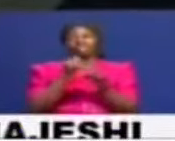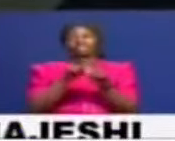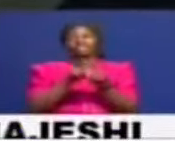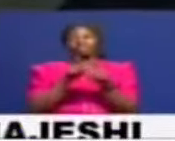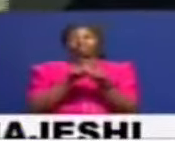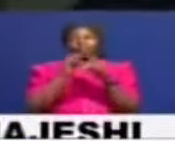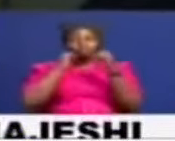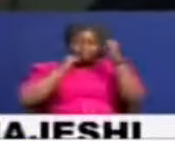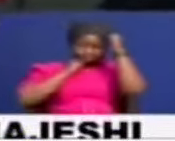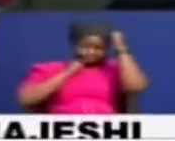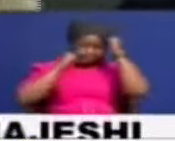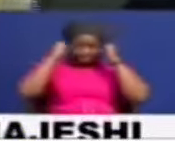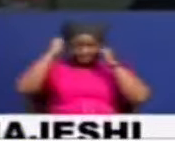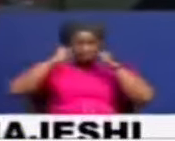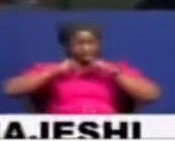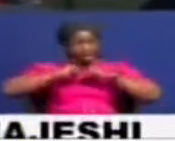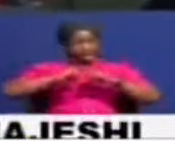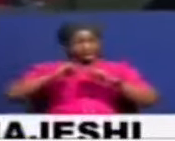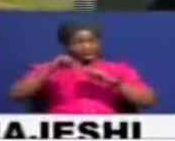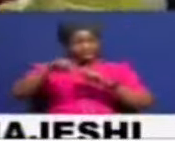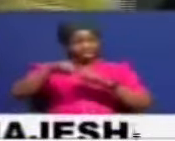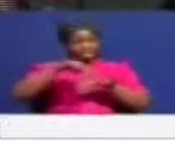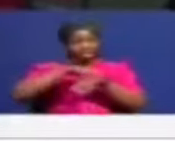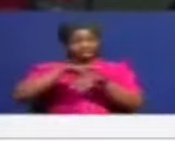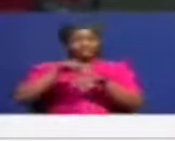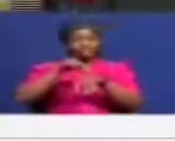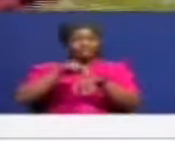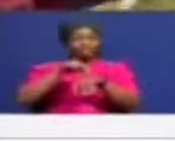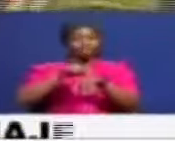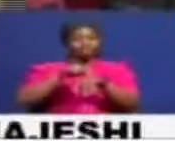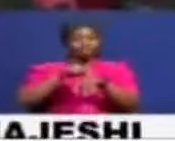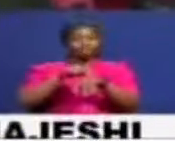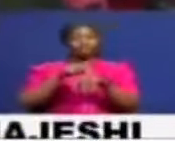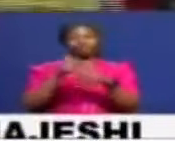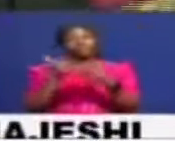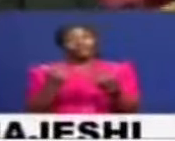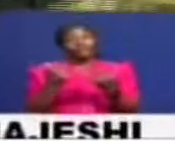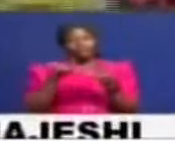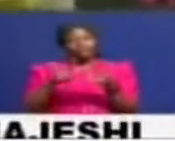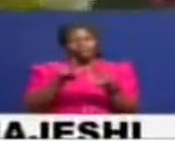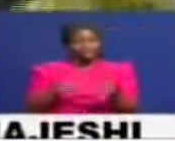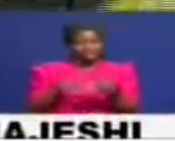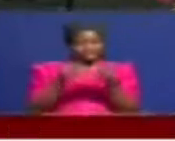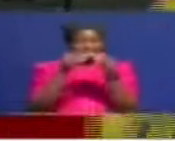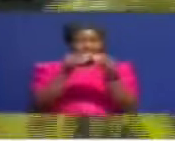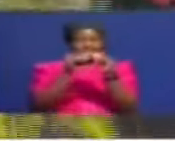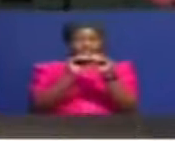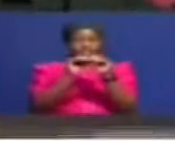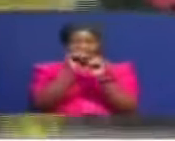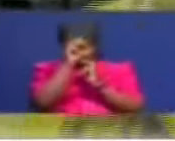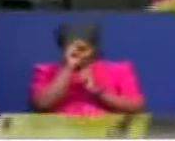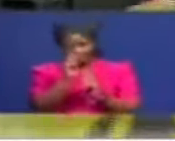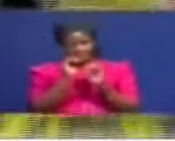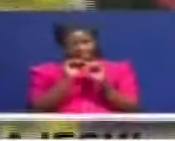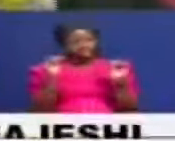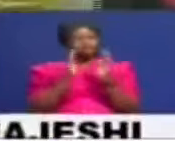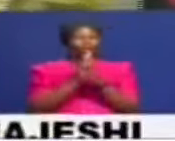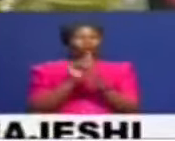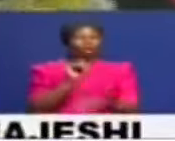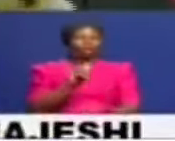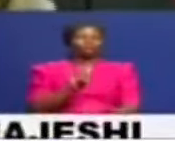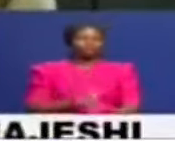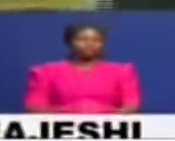We are here to bring you the very latest as the day progresses, and those are live images. You can see that